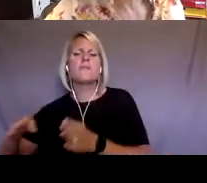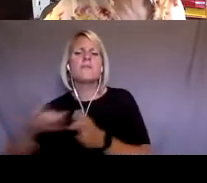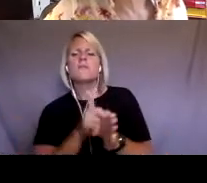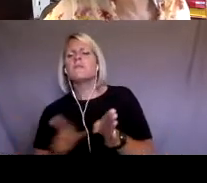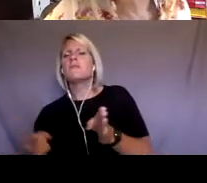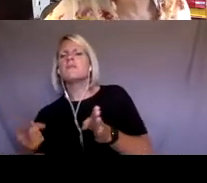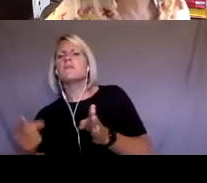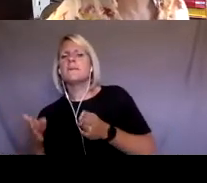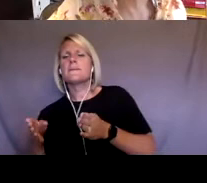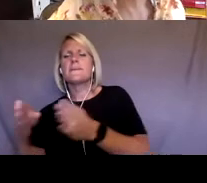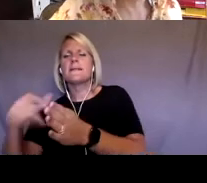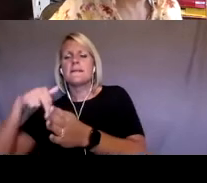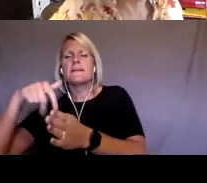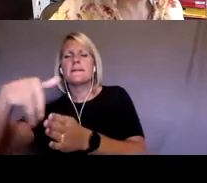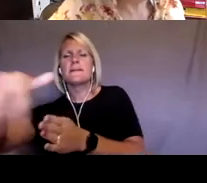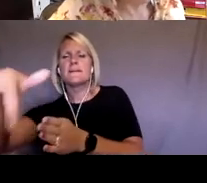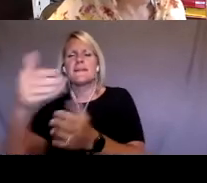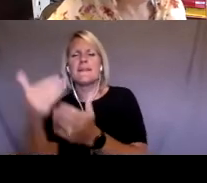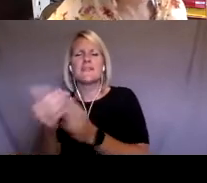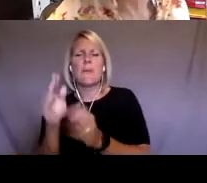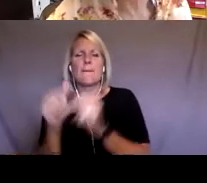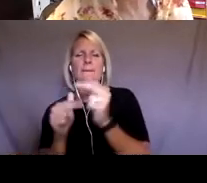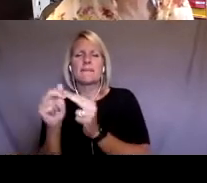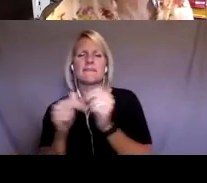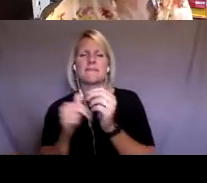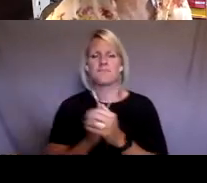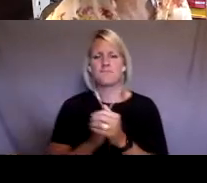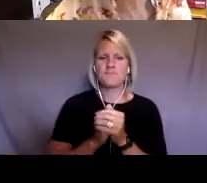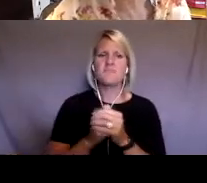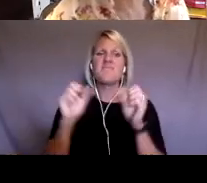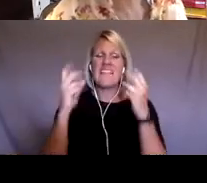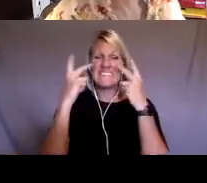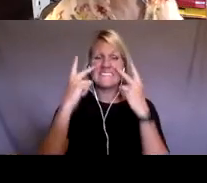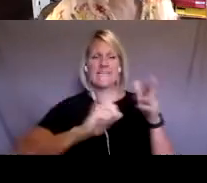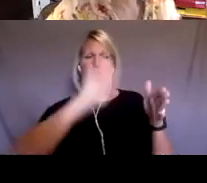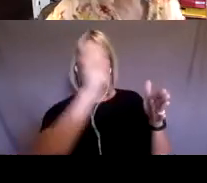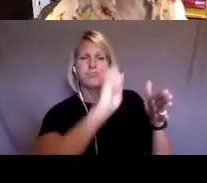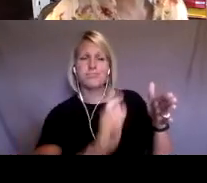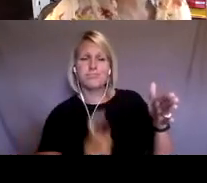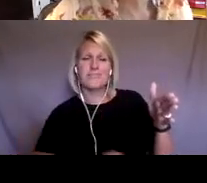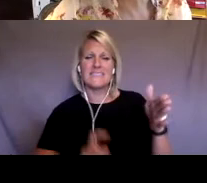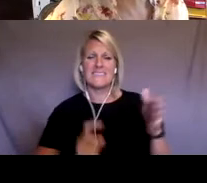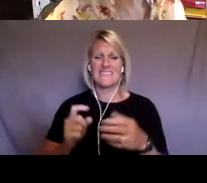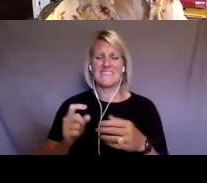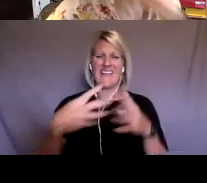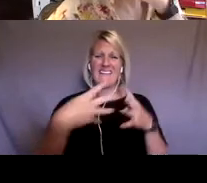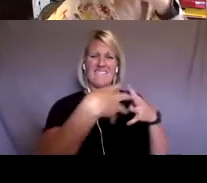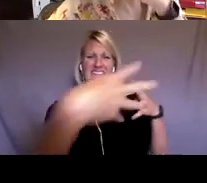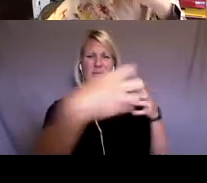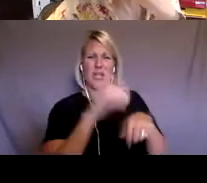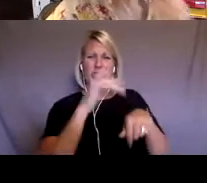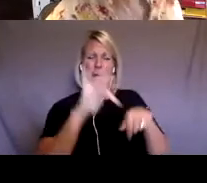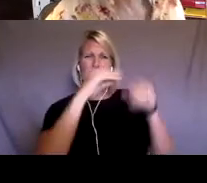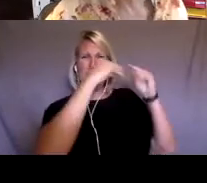You can also see graffiti and barbed wire fences. There is nothing nice to look, said a Korean